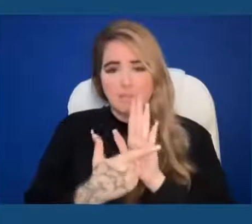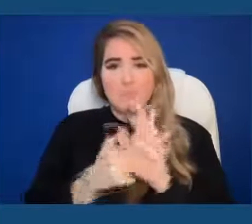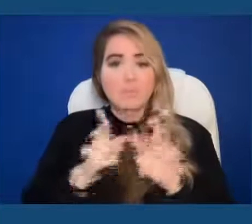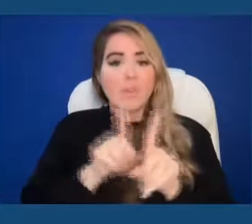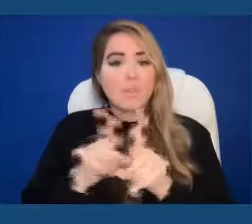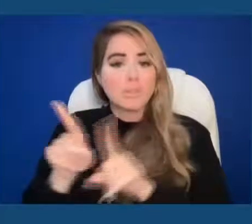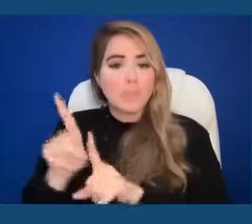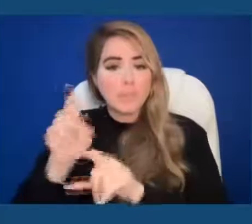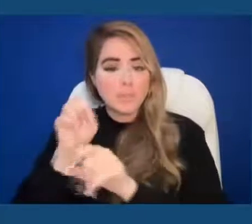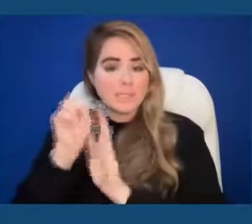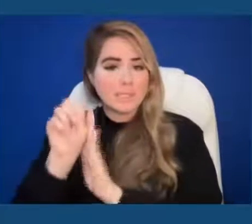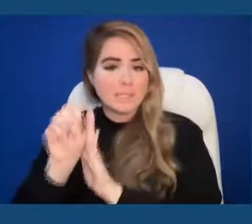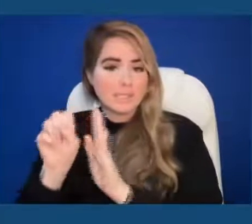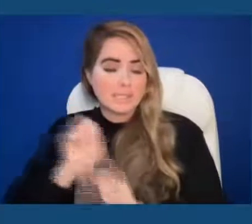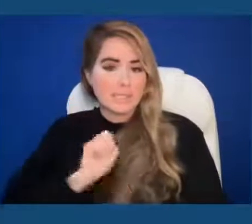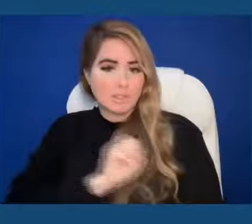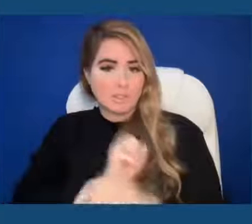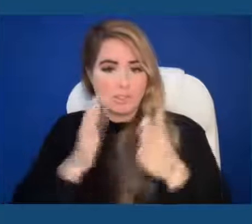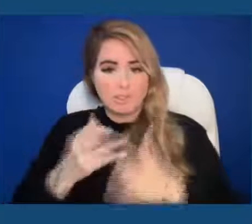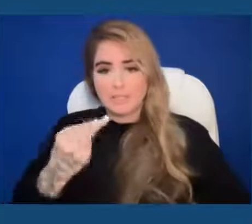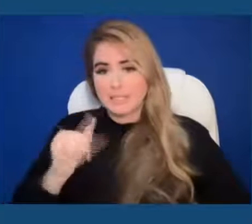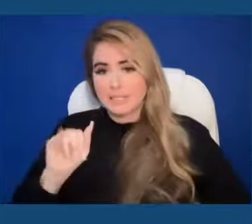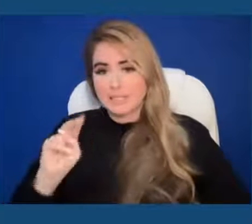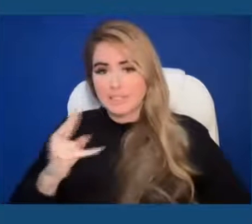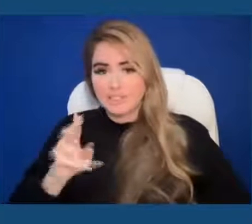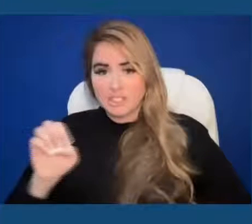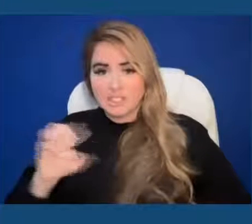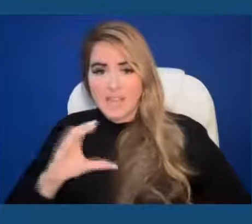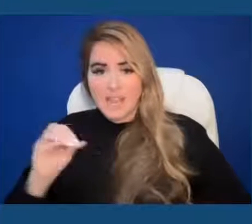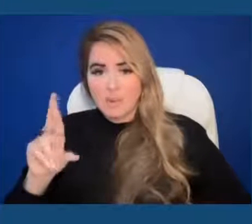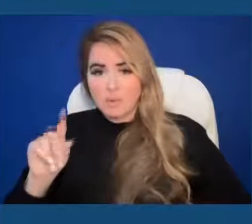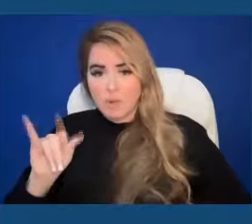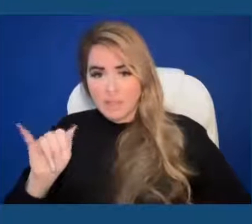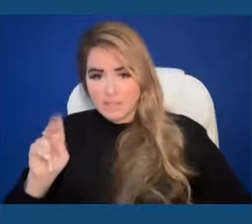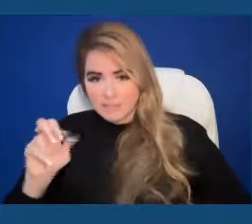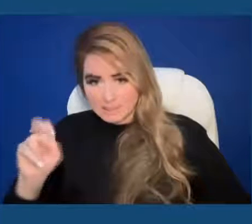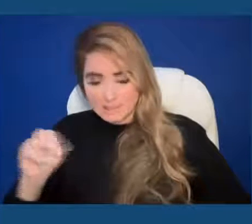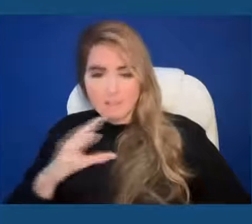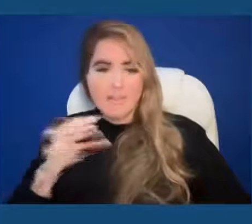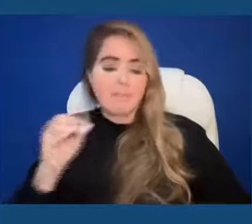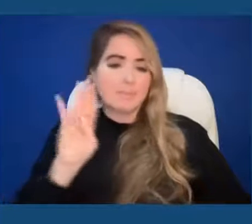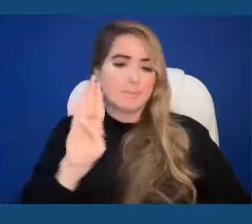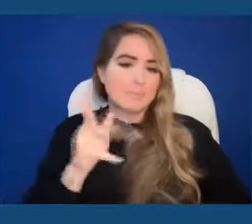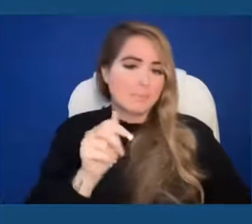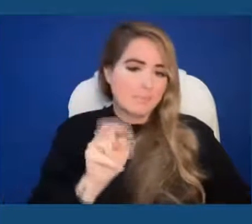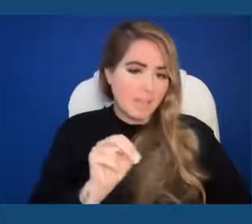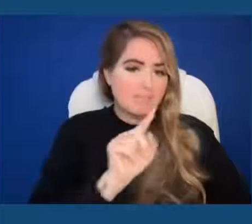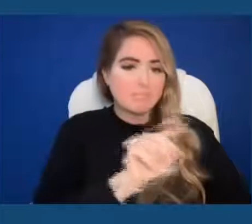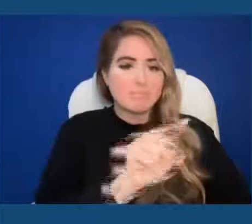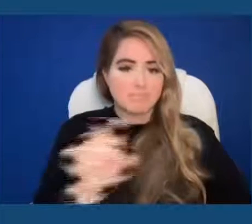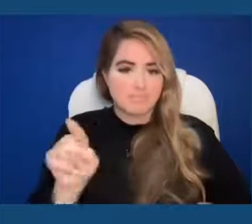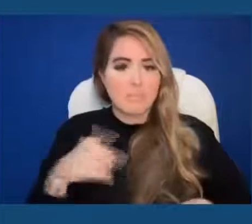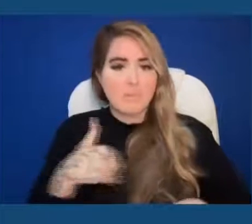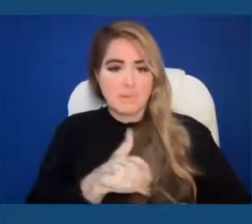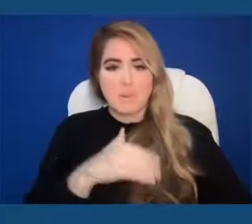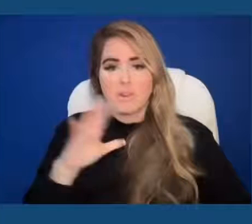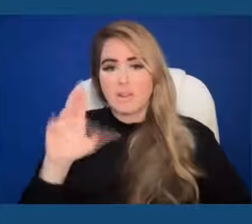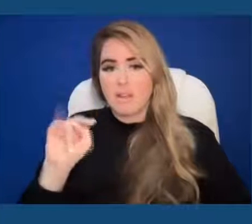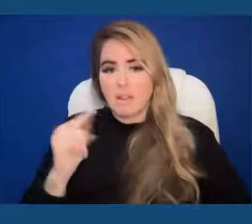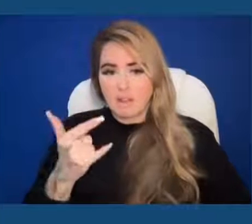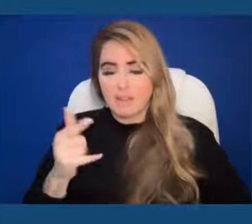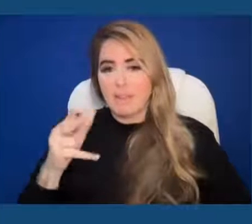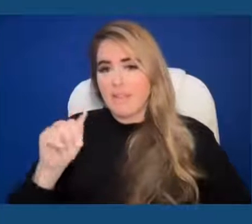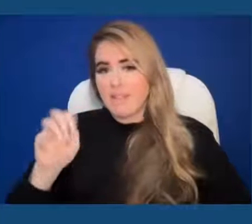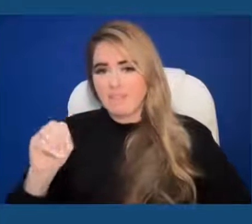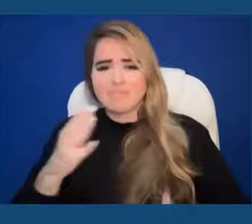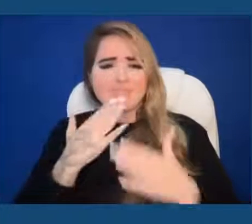Hinchey and Senator Rollison and Assembly Members Bepan and Assemblymember Cunningham. Thank you so much for working